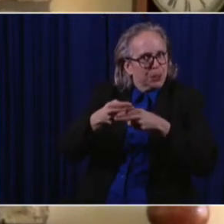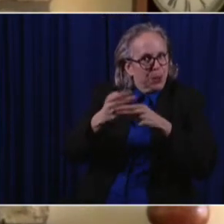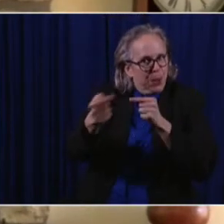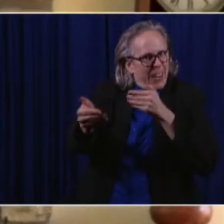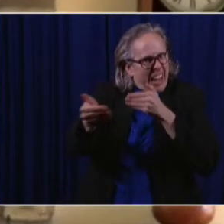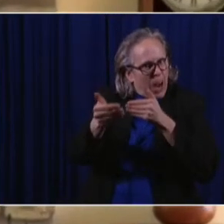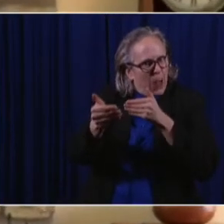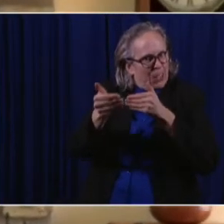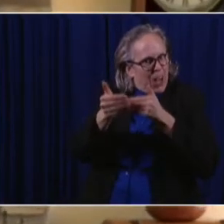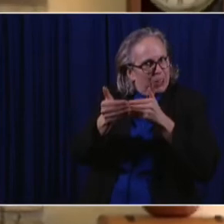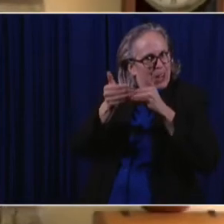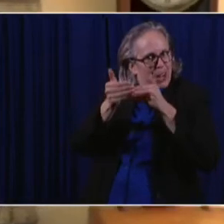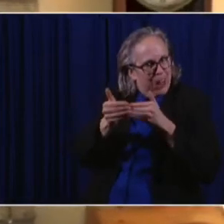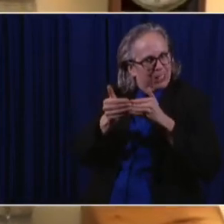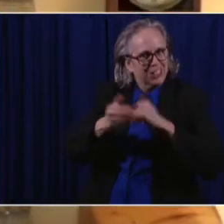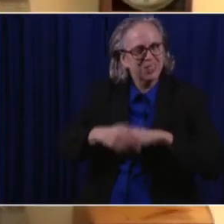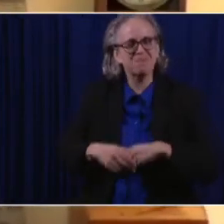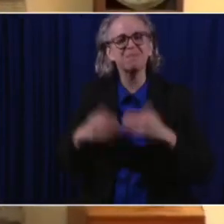we're reporting